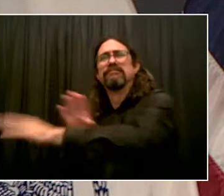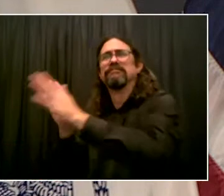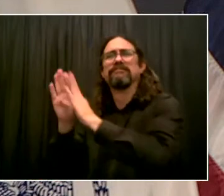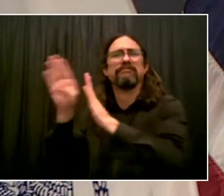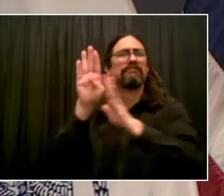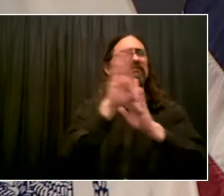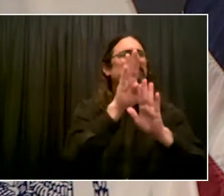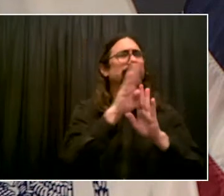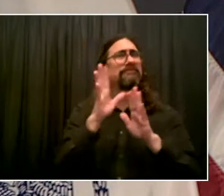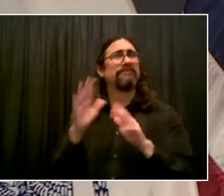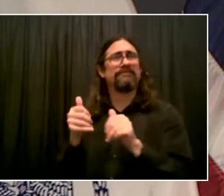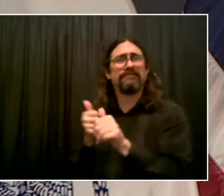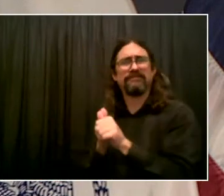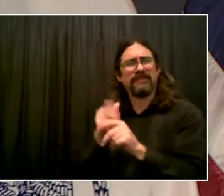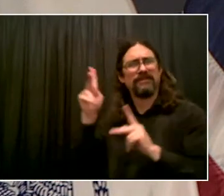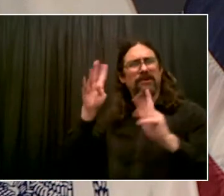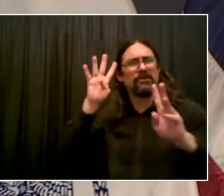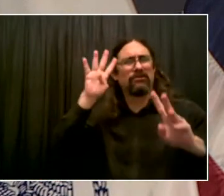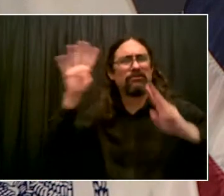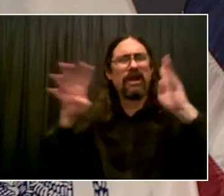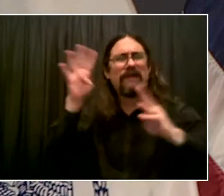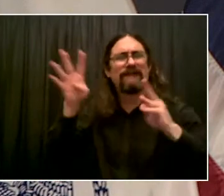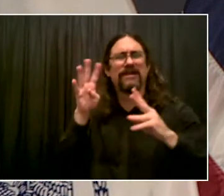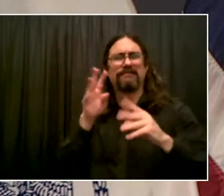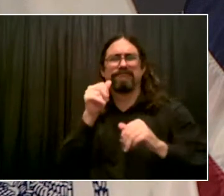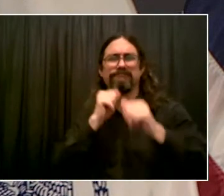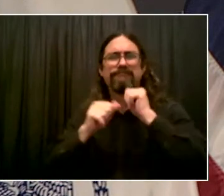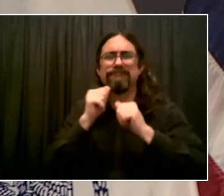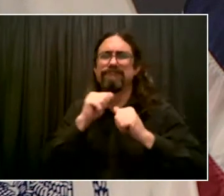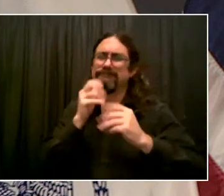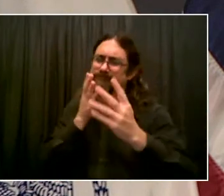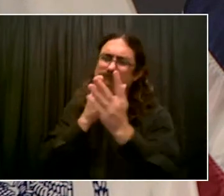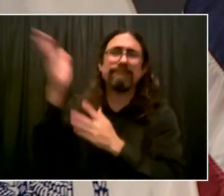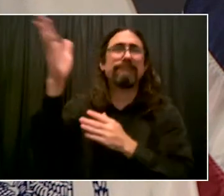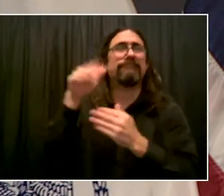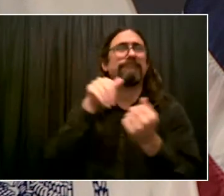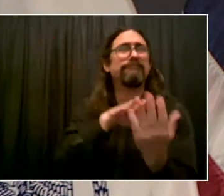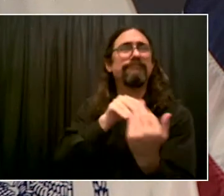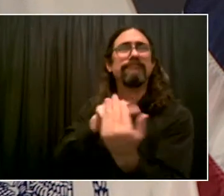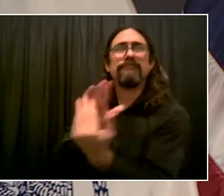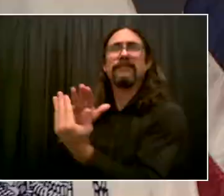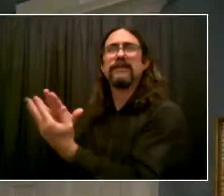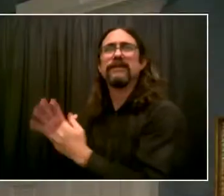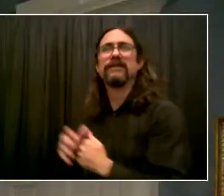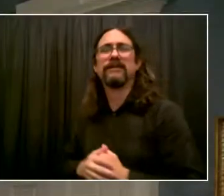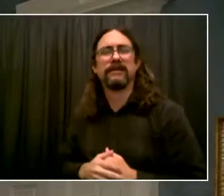why we're going to come out of the COVID era. We got more work to do, but we're going to get there. Thank you, everyone.